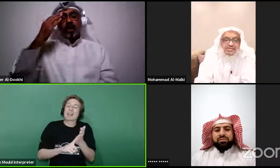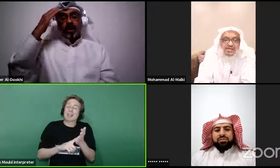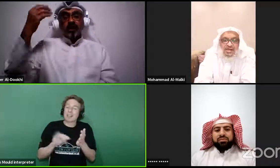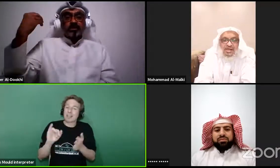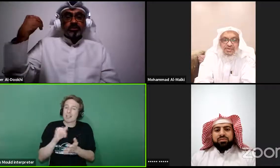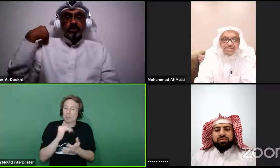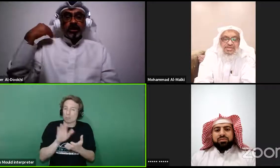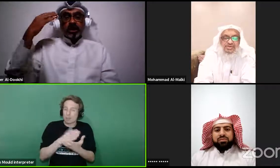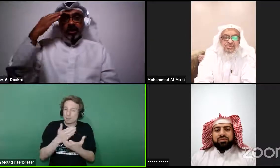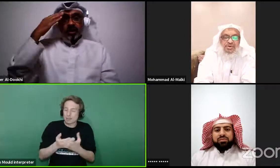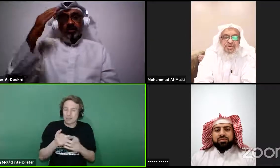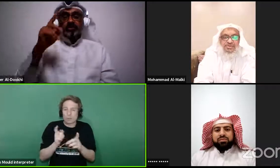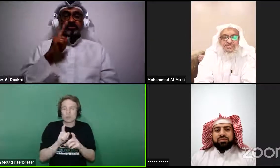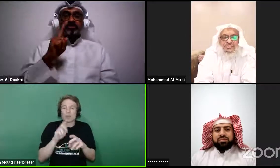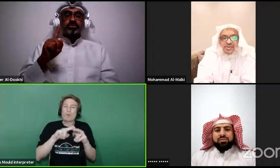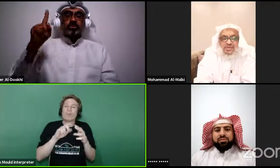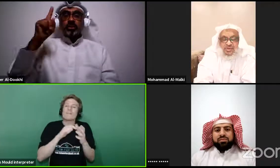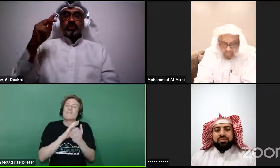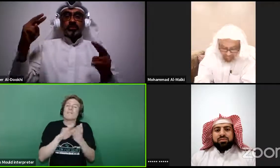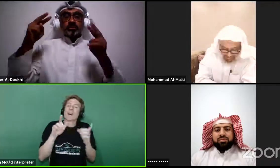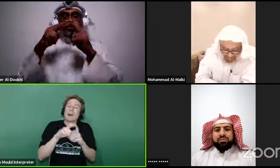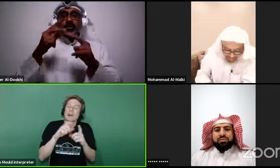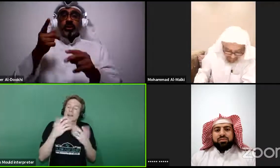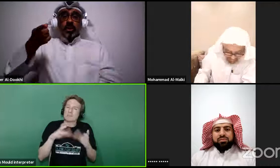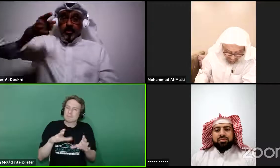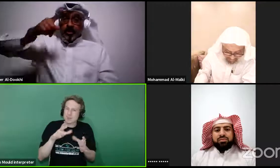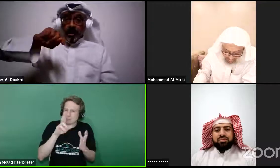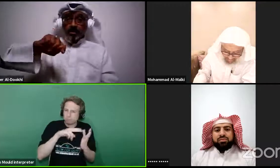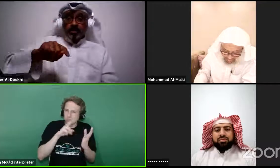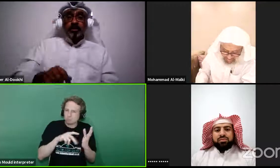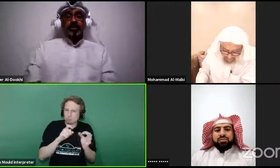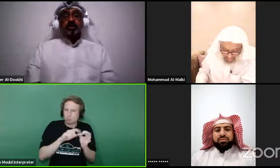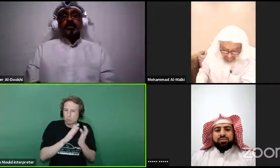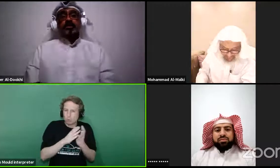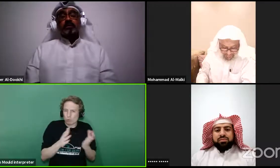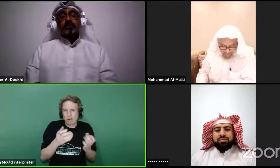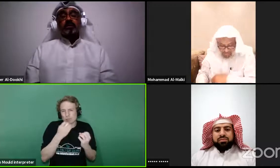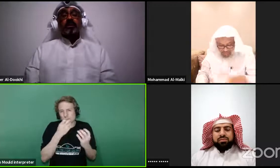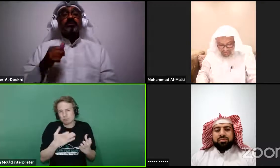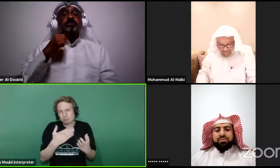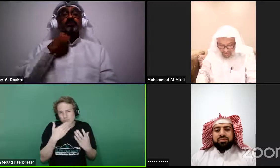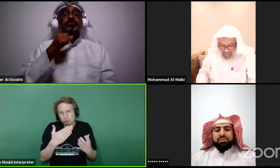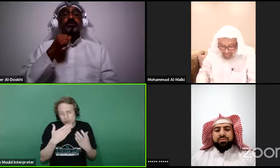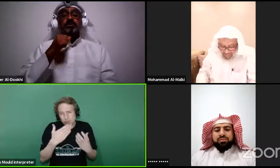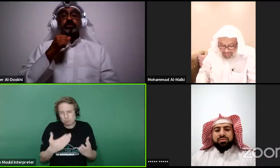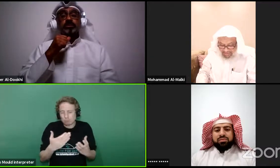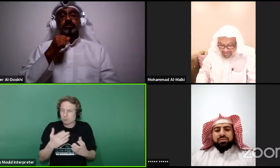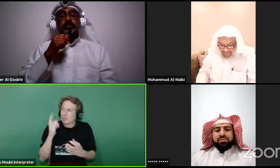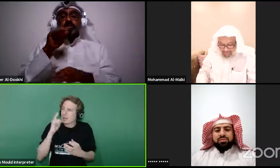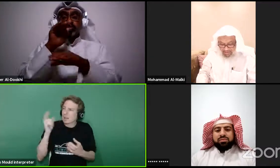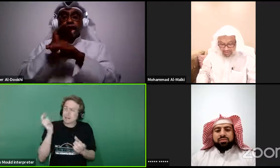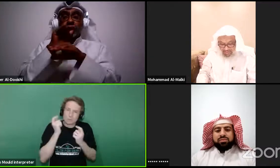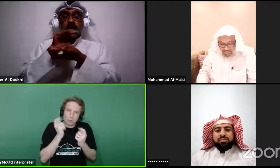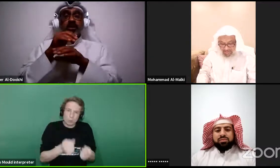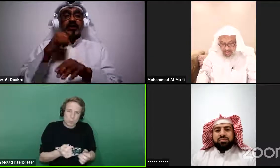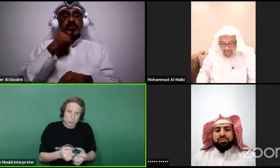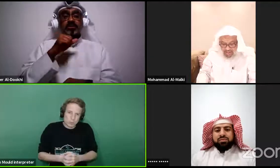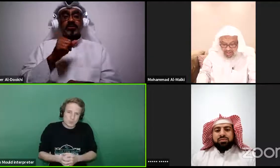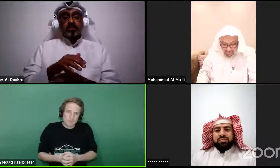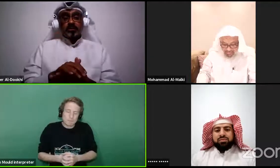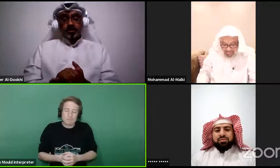and inshallah we'll see you tomorrow with another session. Tomorrow, inshallah, our reciter is going to